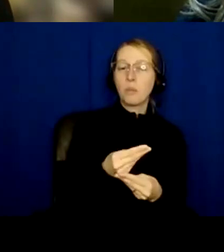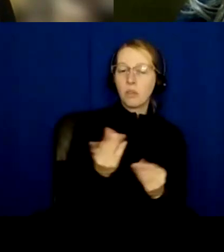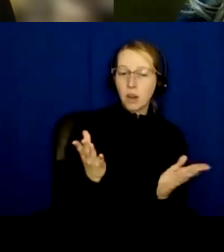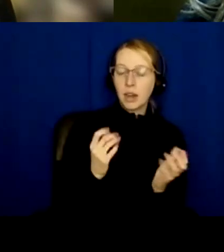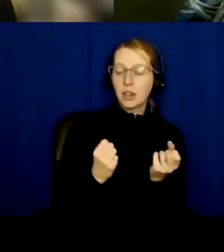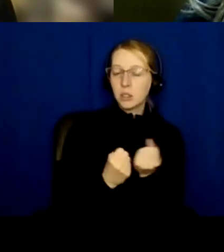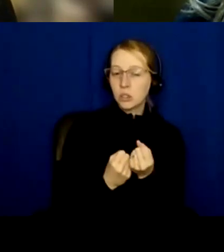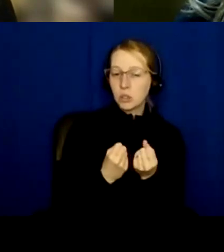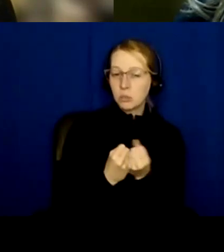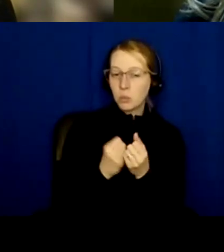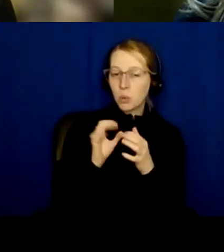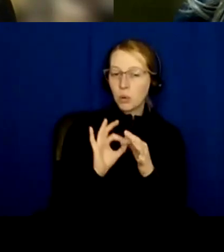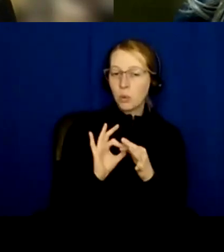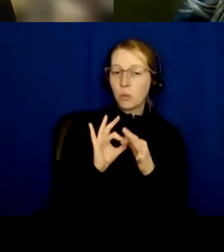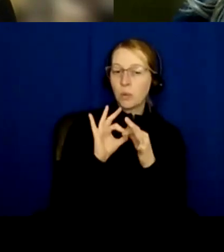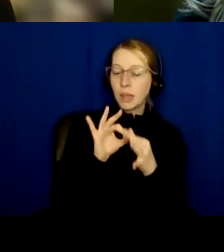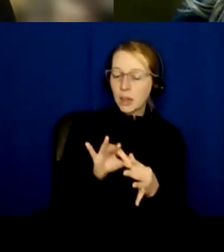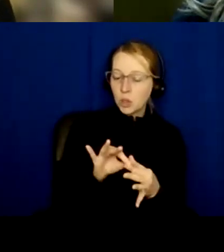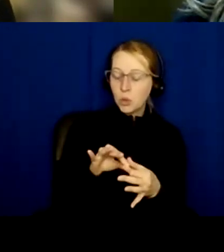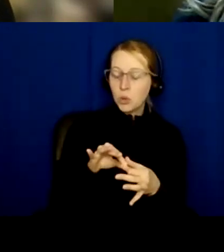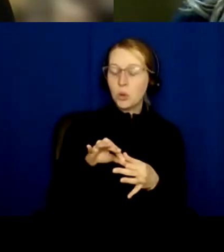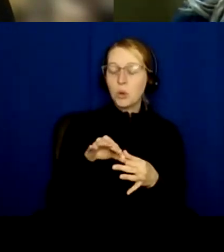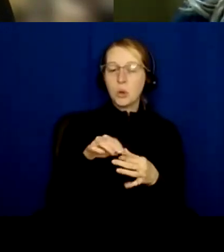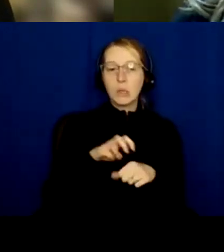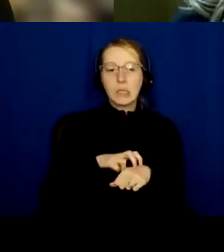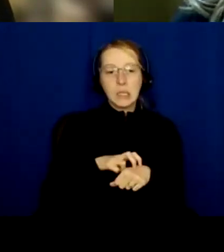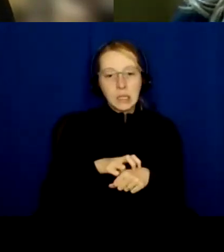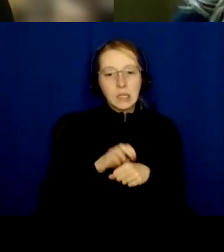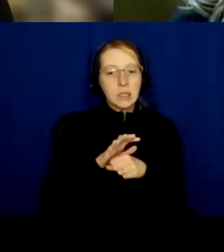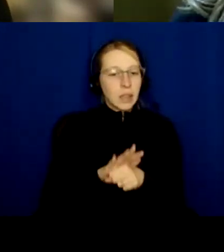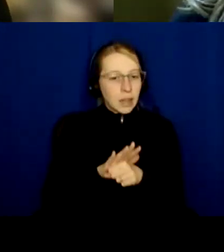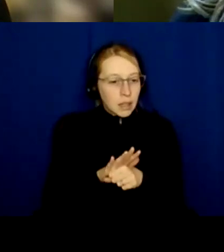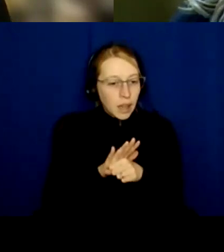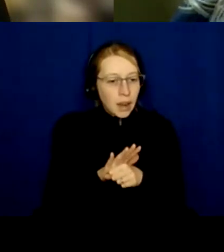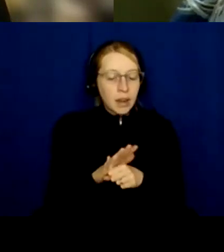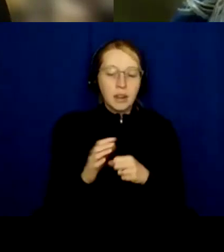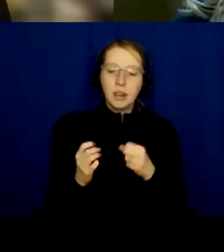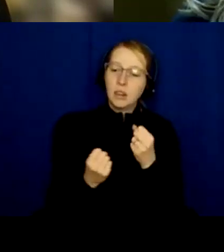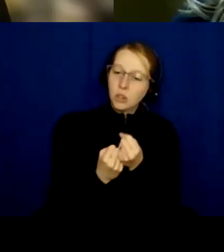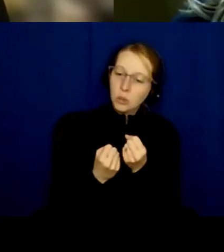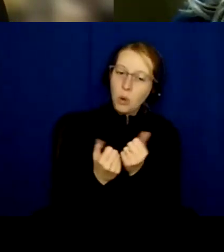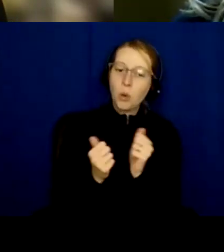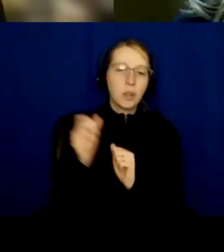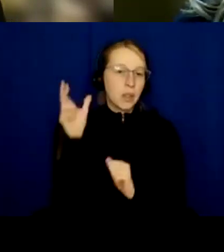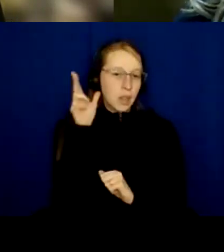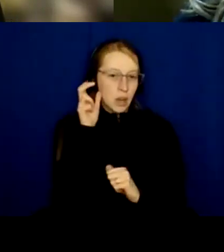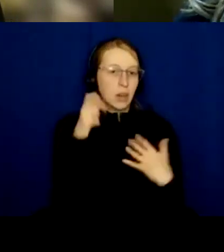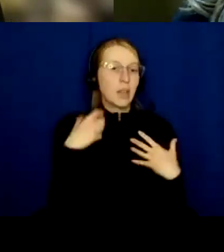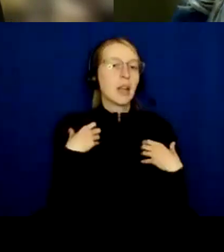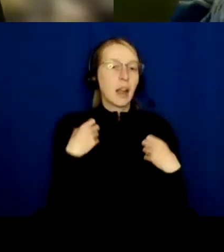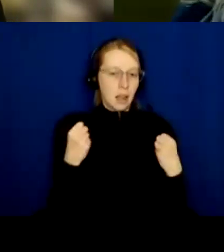related to anxiety, isolation with hearing healthcare. And the research demographic,